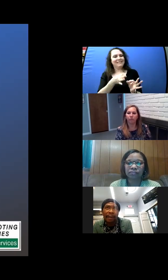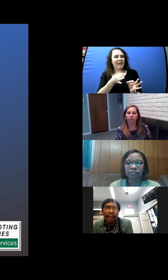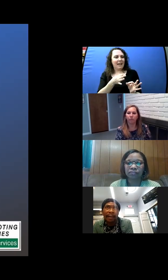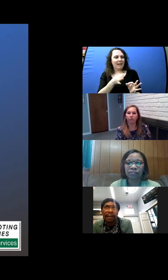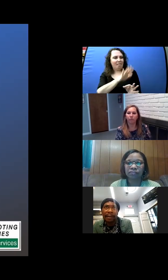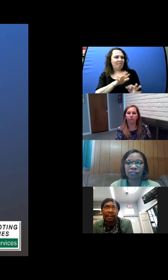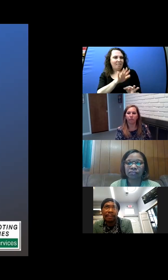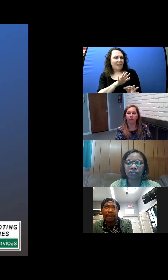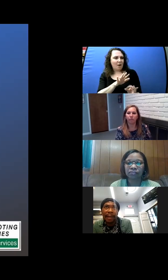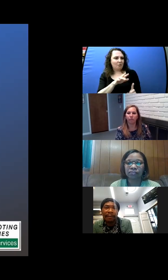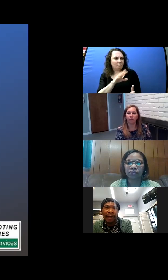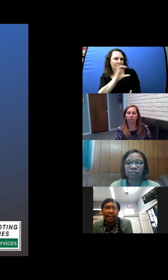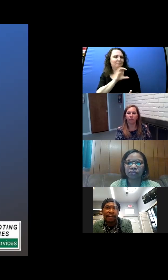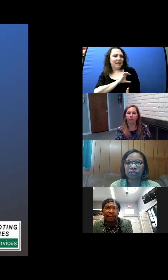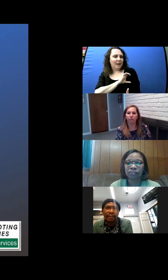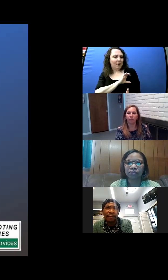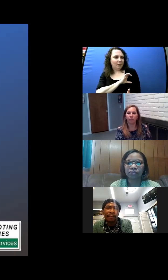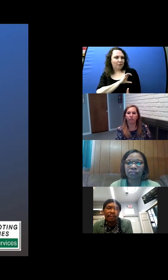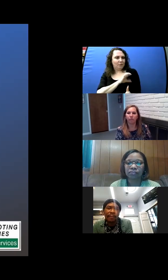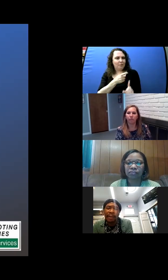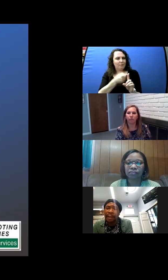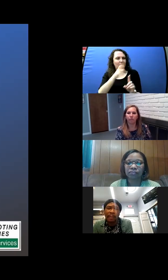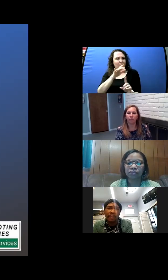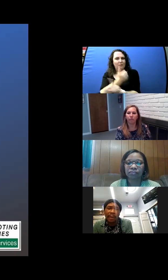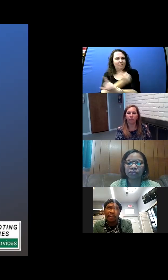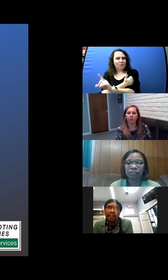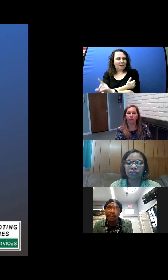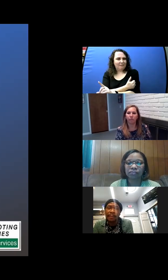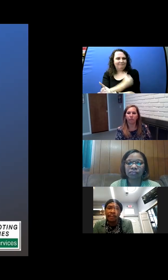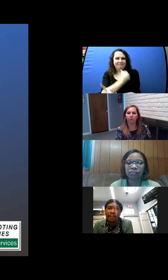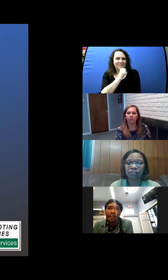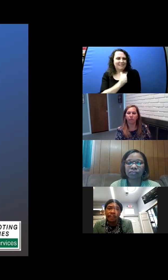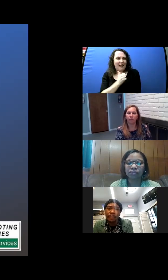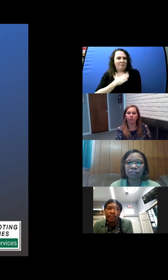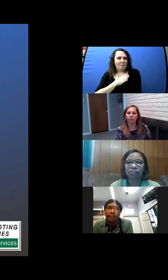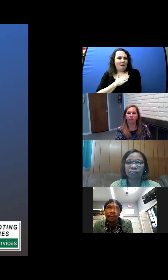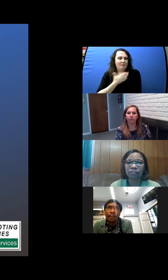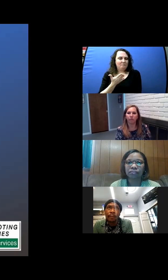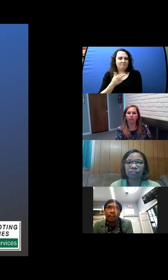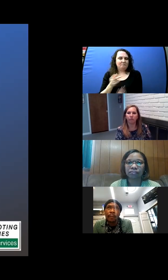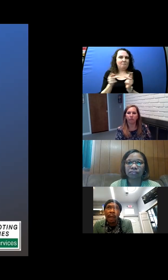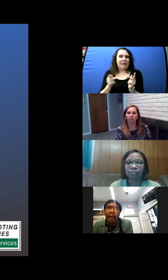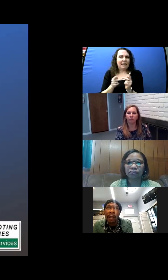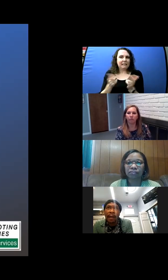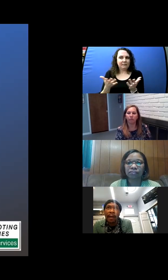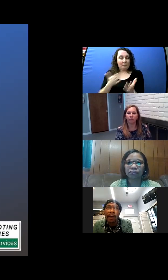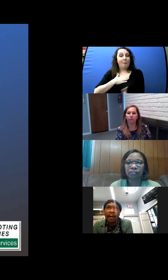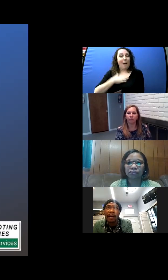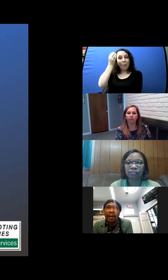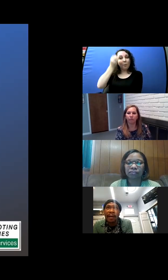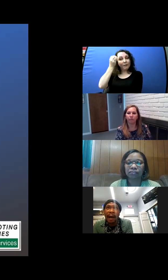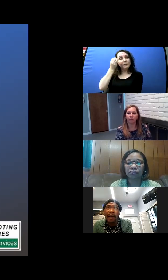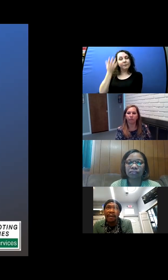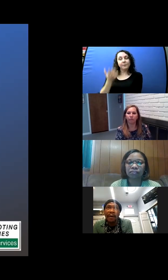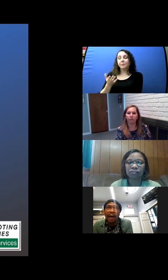I don't think I should be that invasive. That's just my opinion. Okay. Okay.